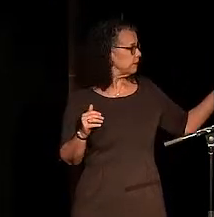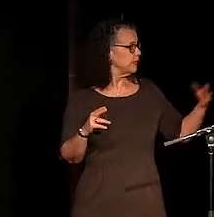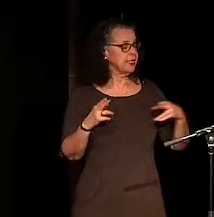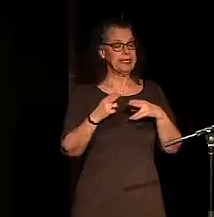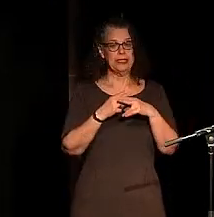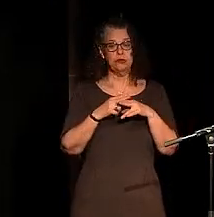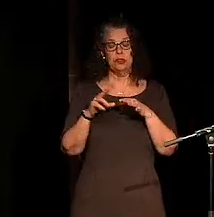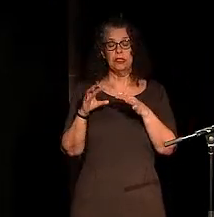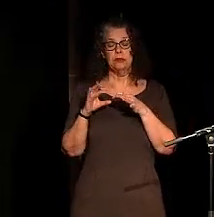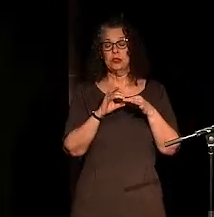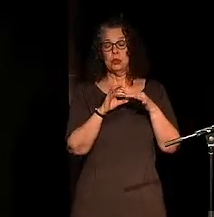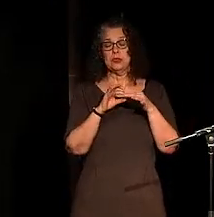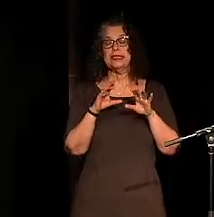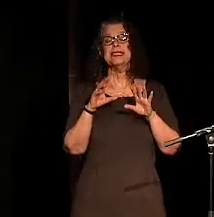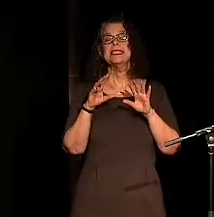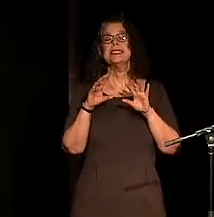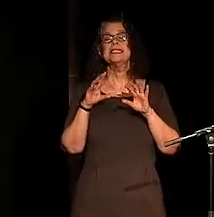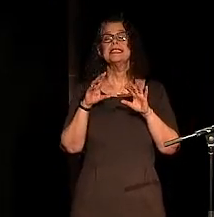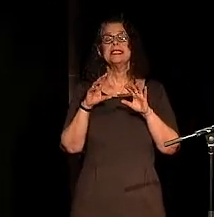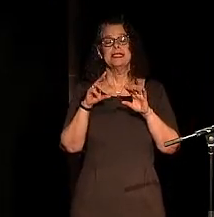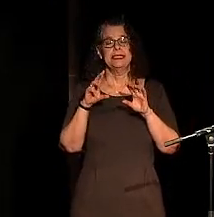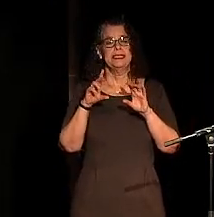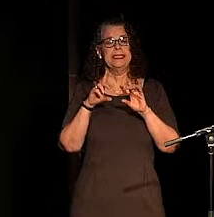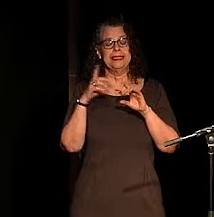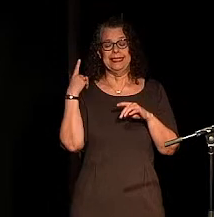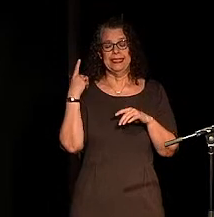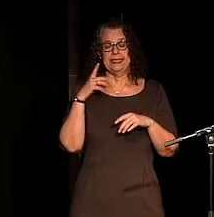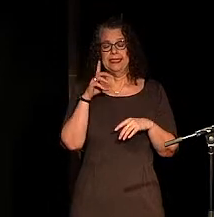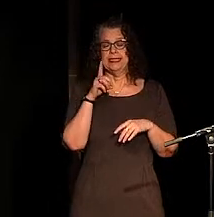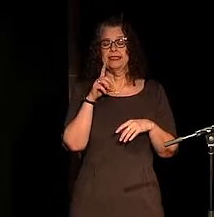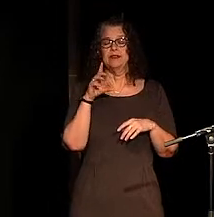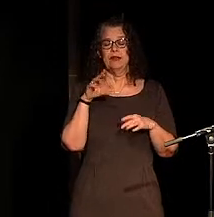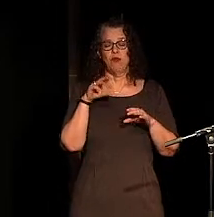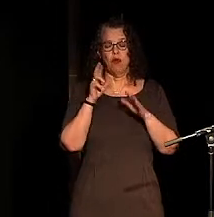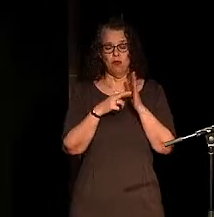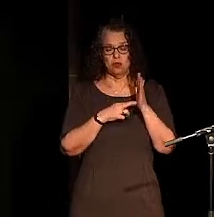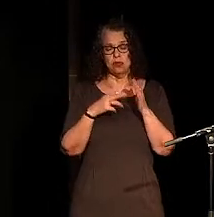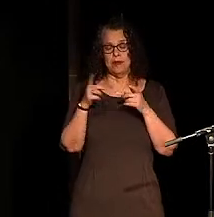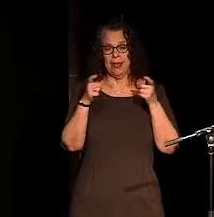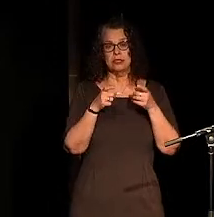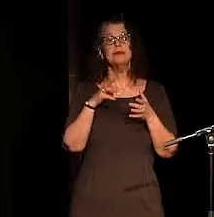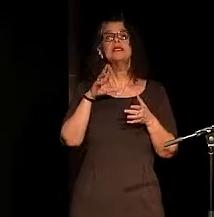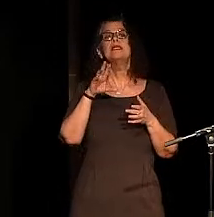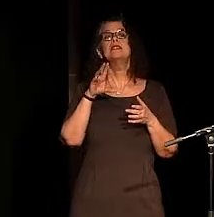Interim Associate Dean of Enrollment Management, Dr. Gail Bask Jarrett.